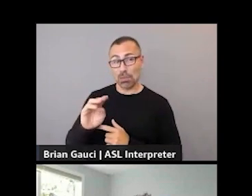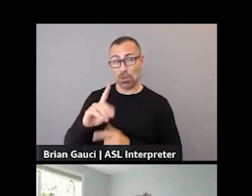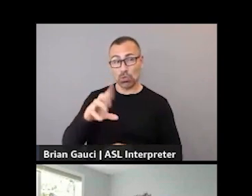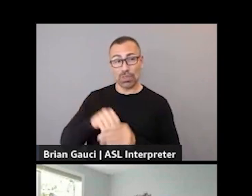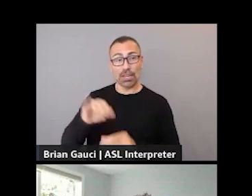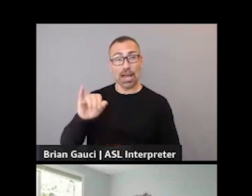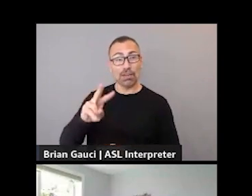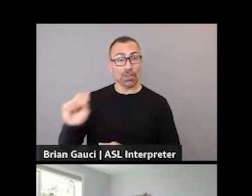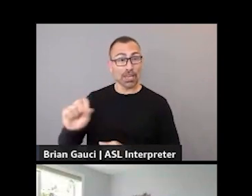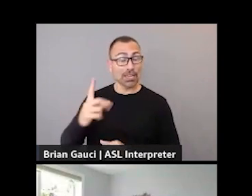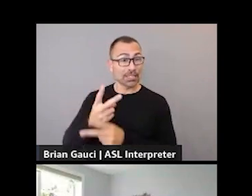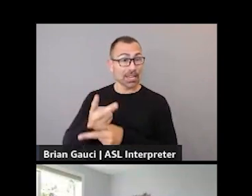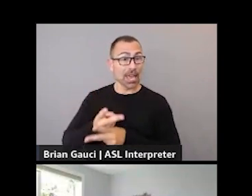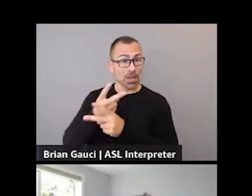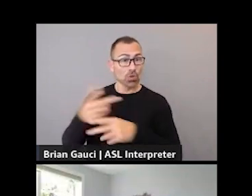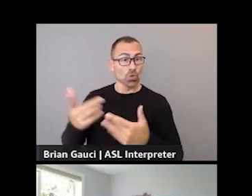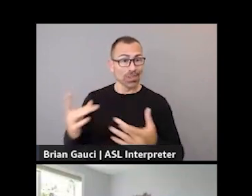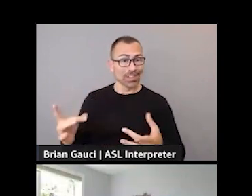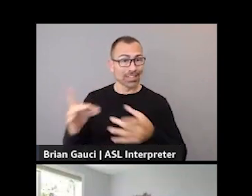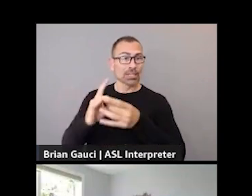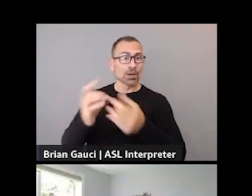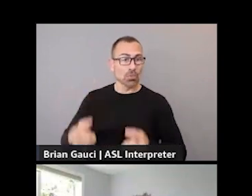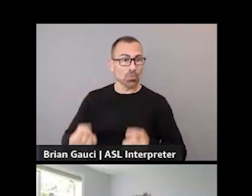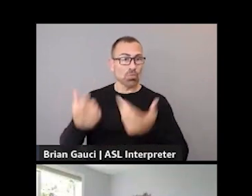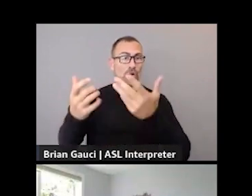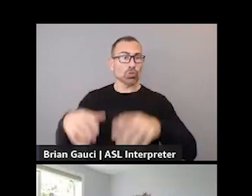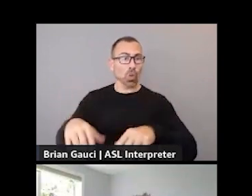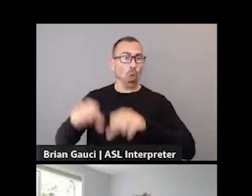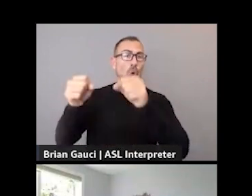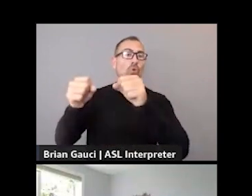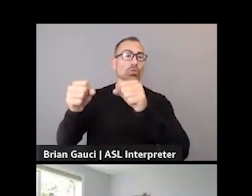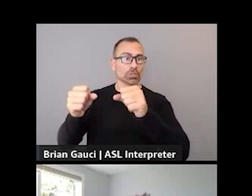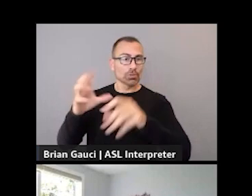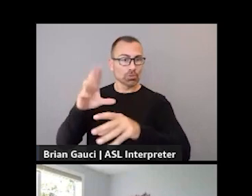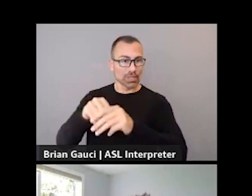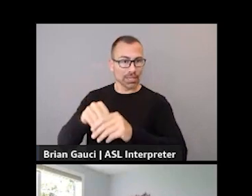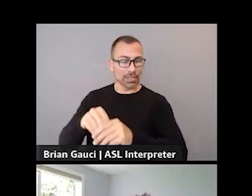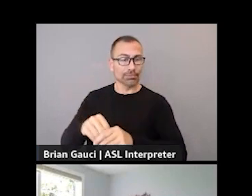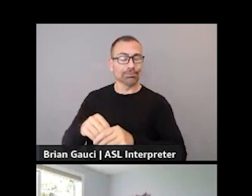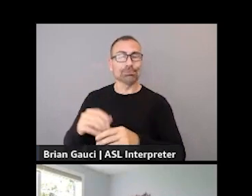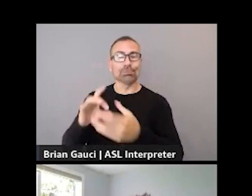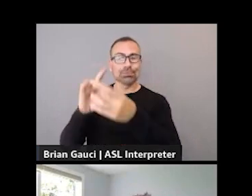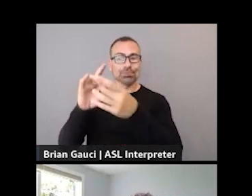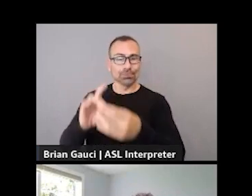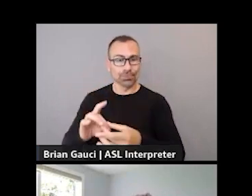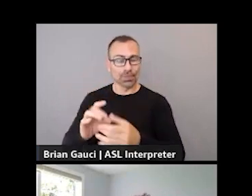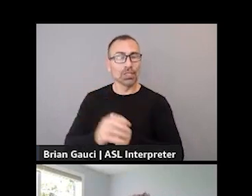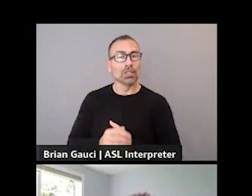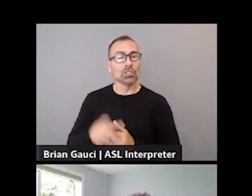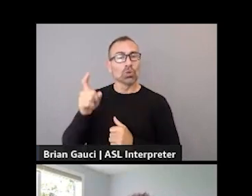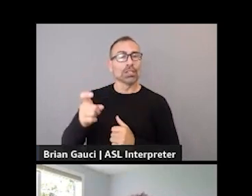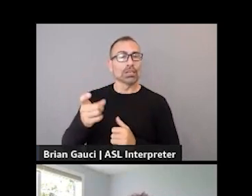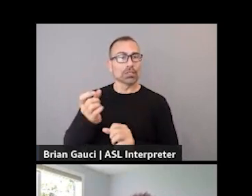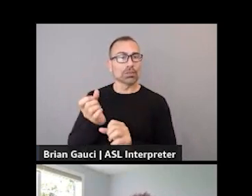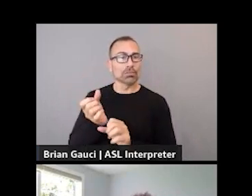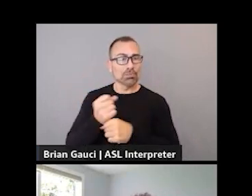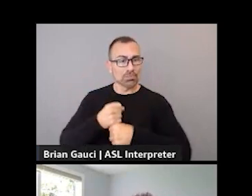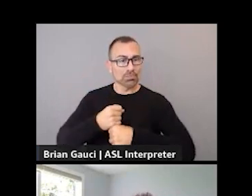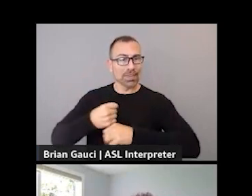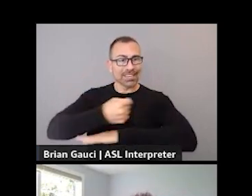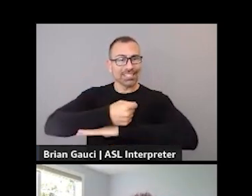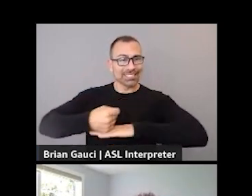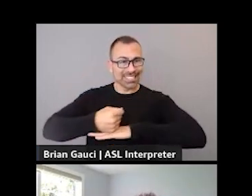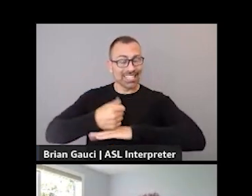handles the connections of multiple hosts to one another. So we need to create a stage, and each stage